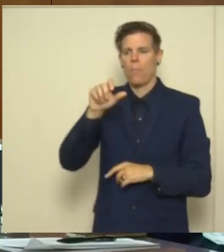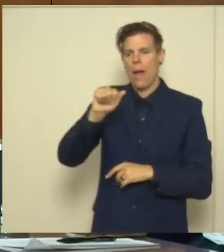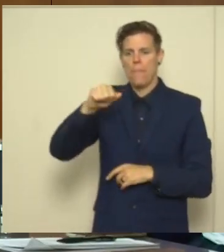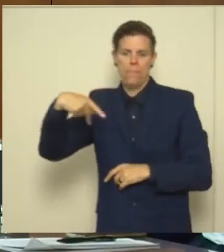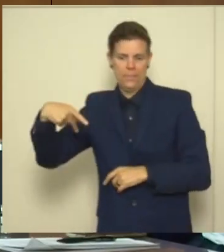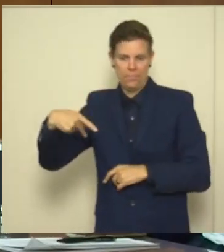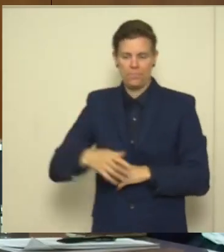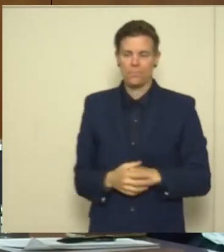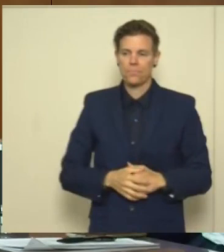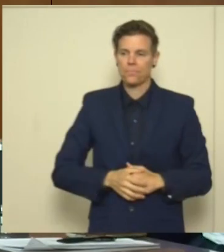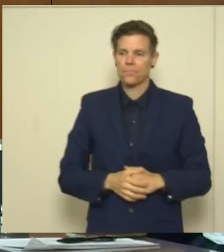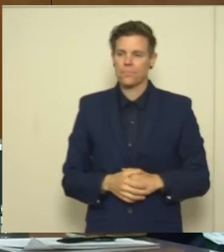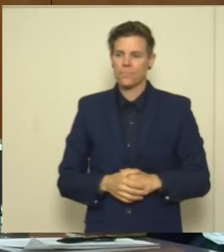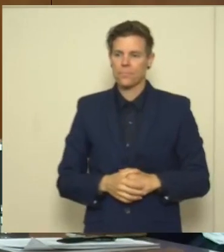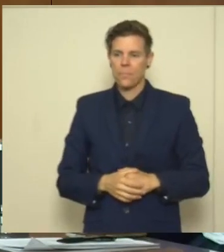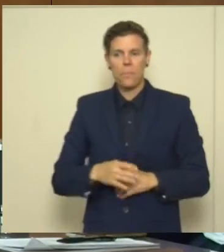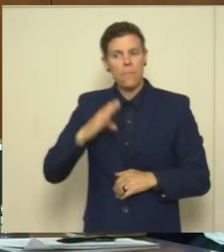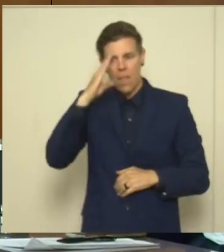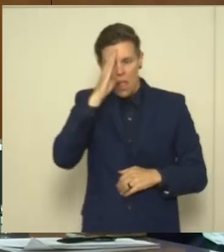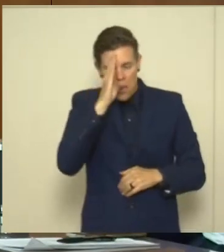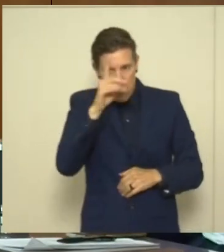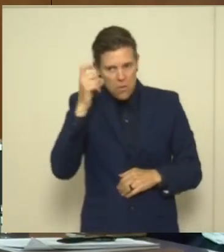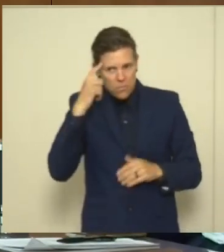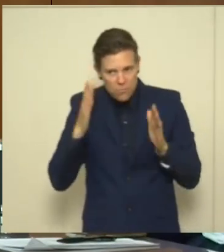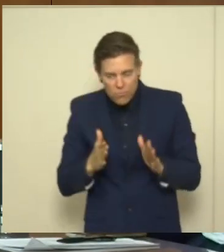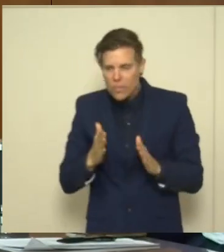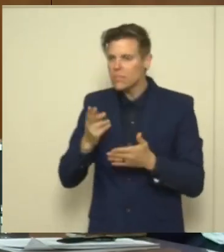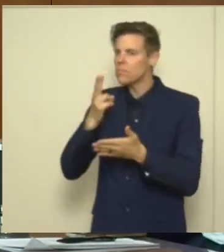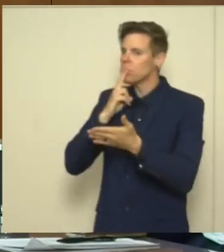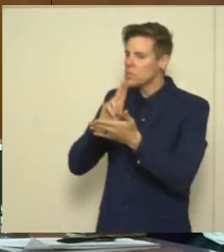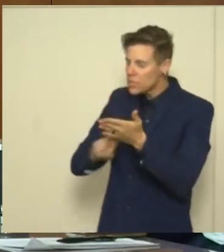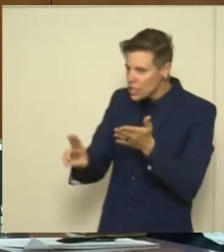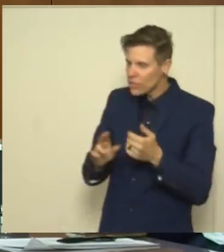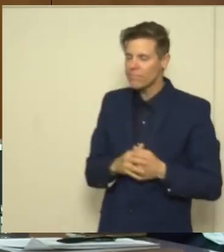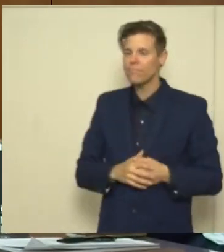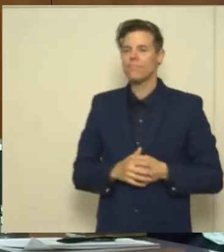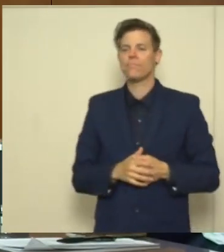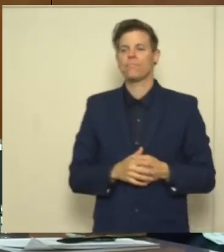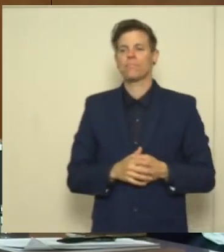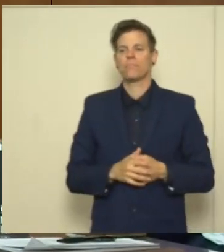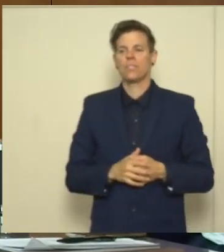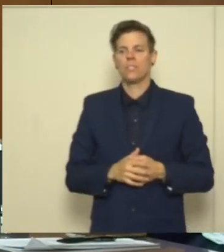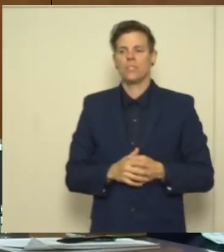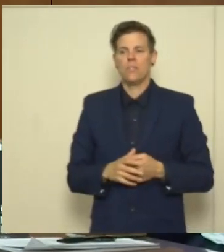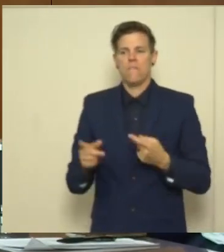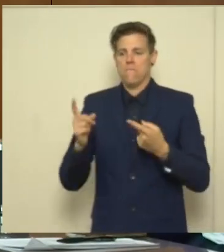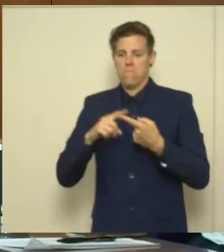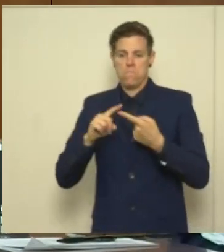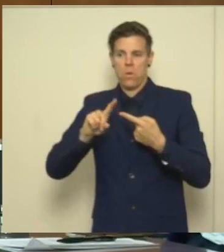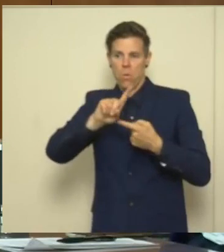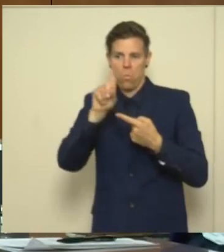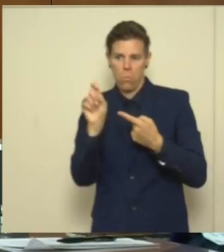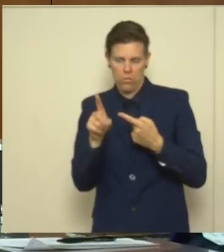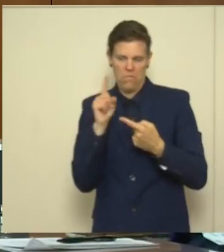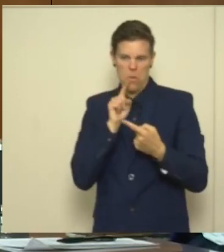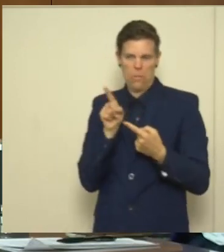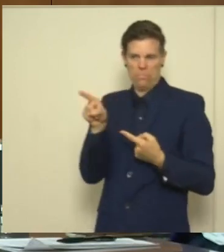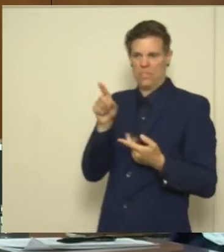Governor, Madam Secretary. First, I have a question for the Secretary of State.